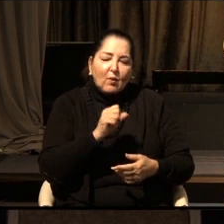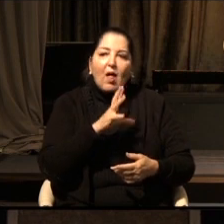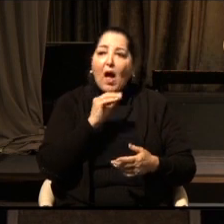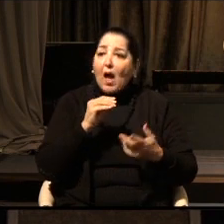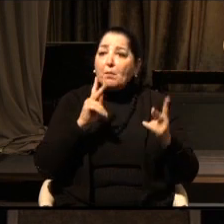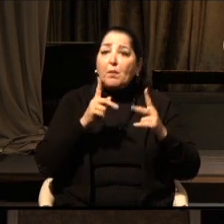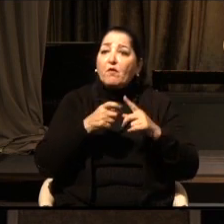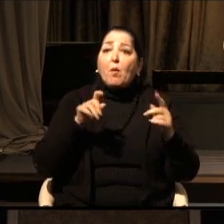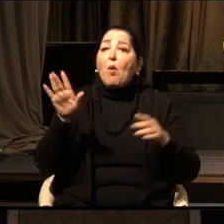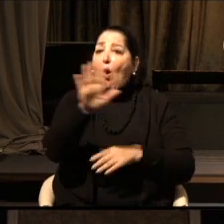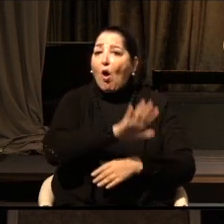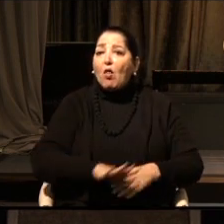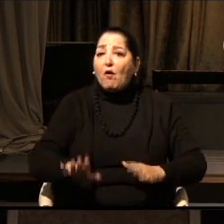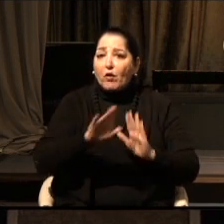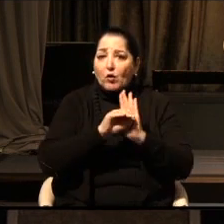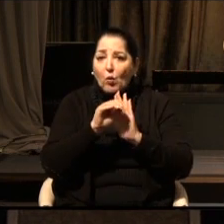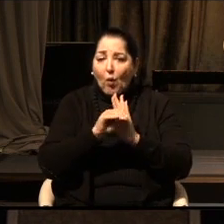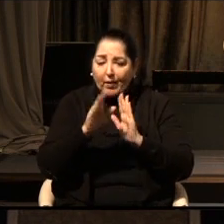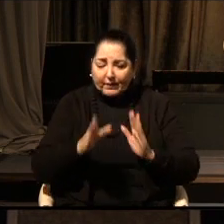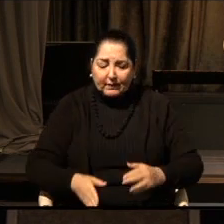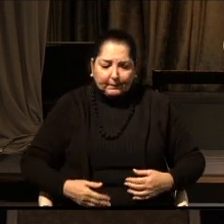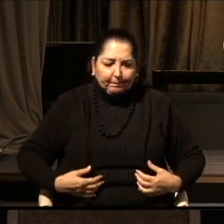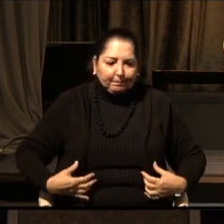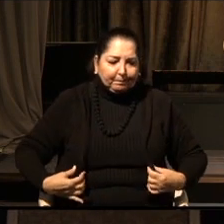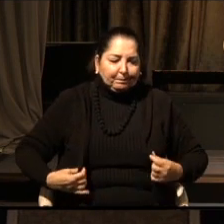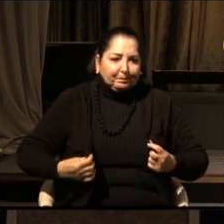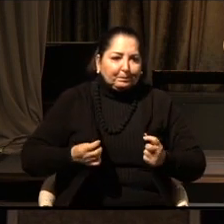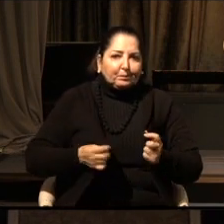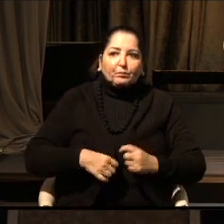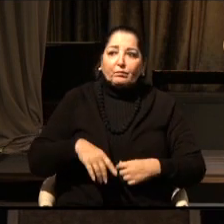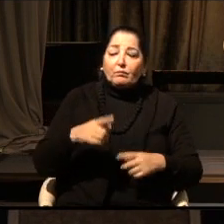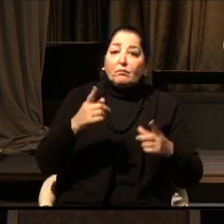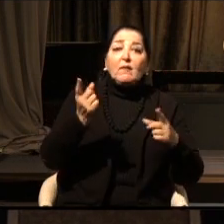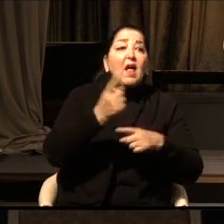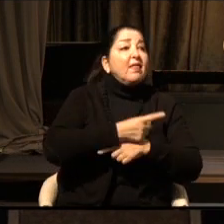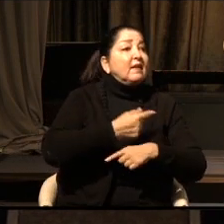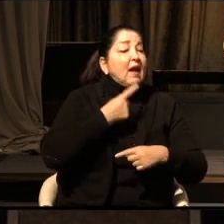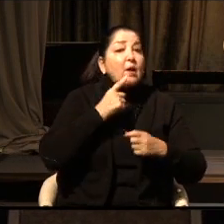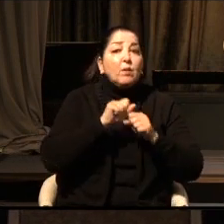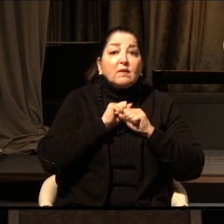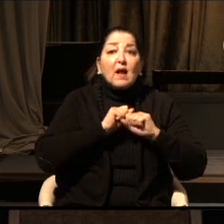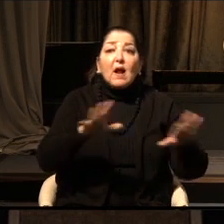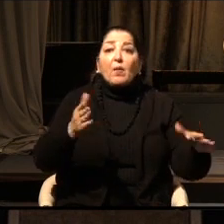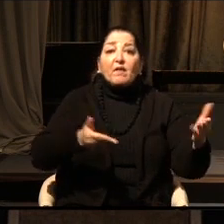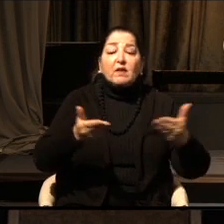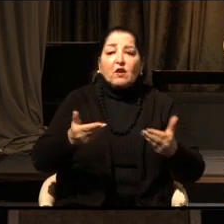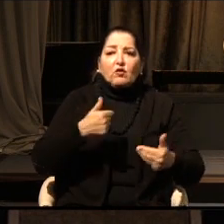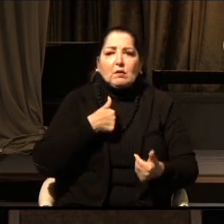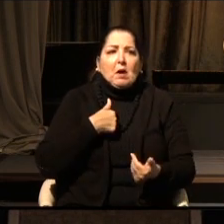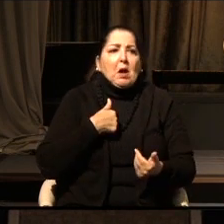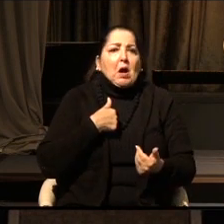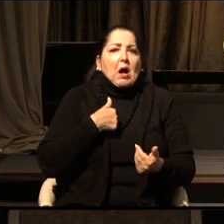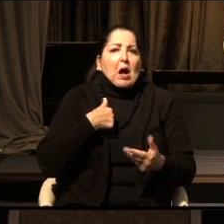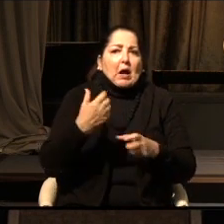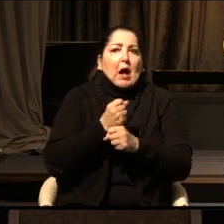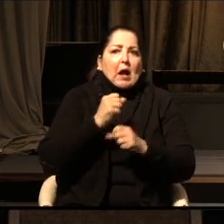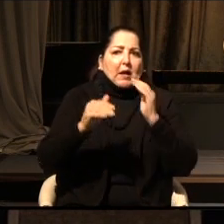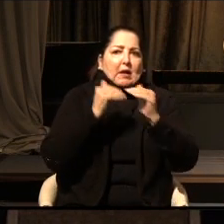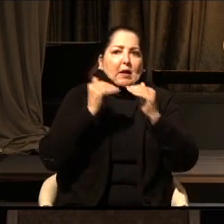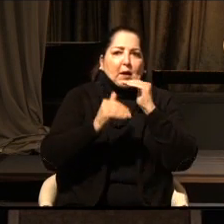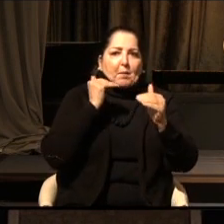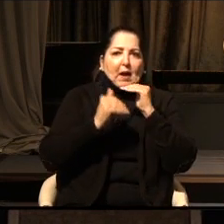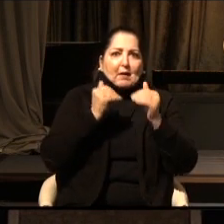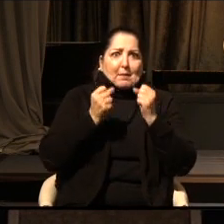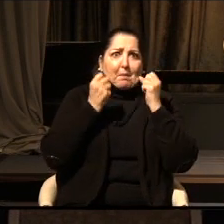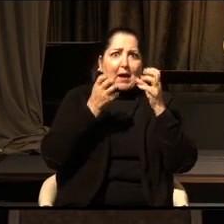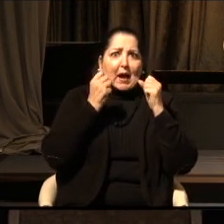day the Art Space residents received their invitations, I received multiple very angry emails and voicemails from one of the